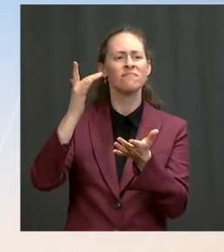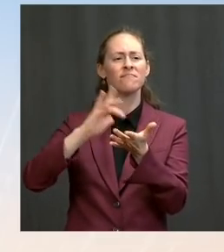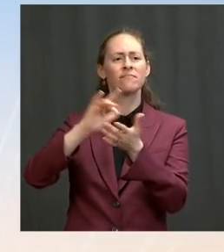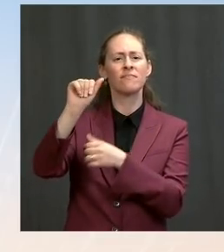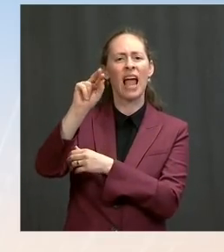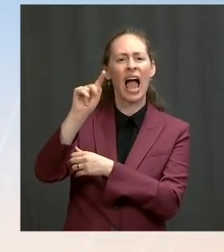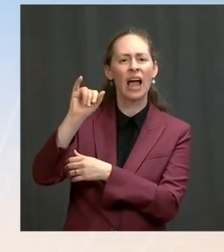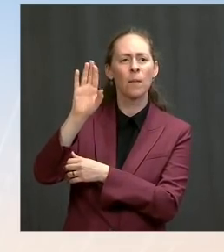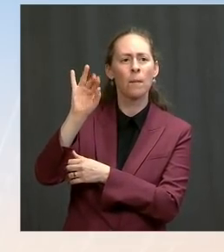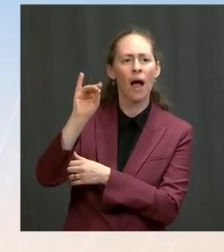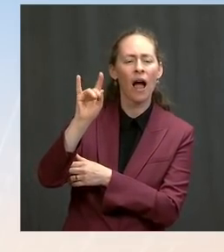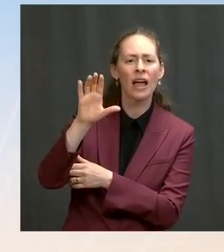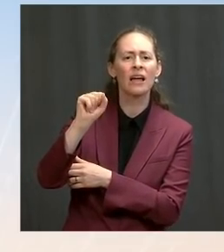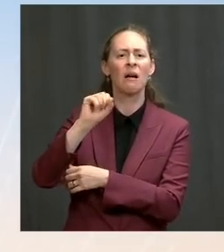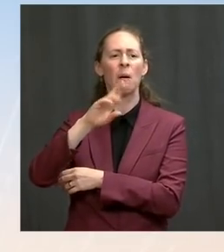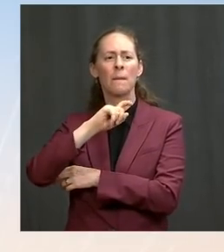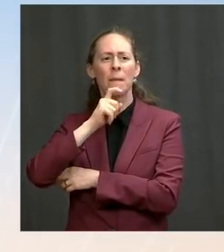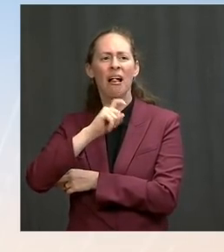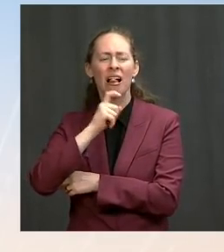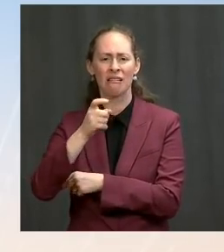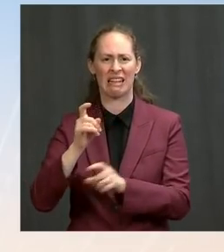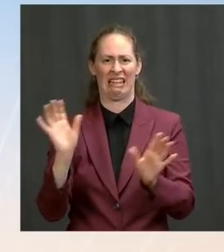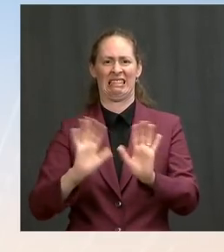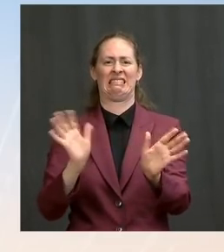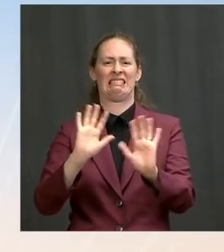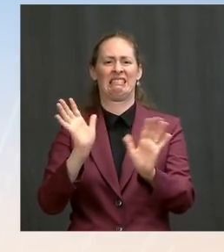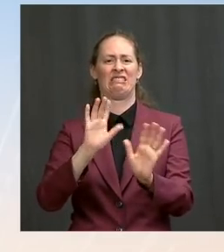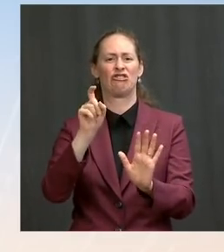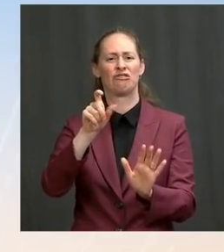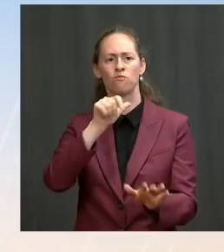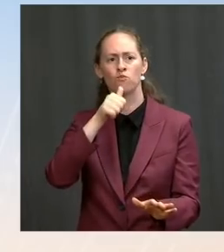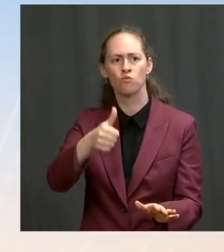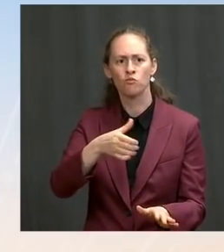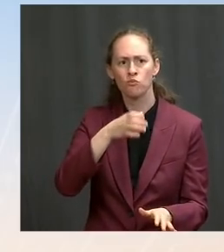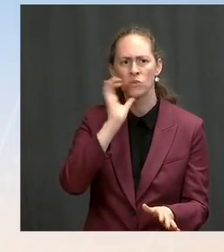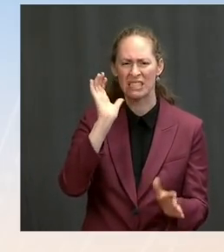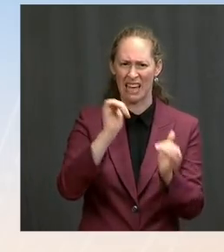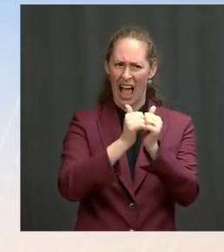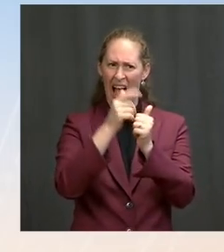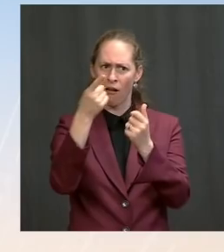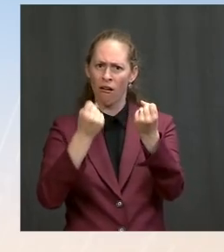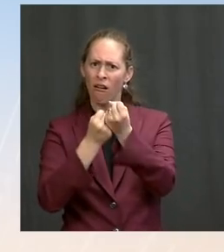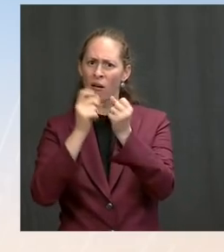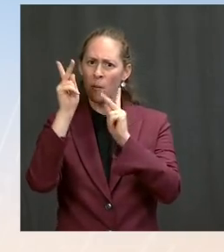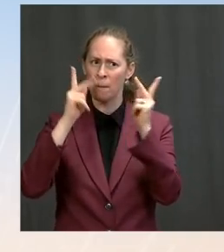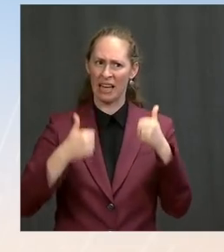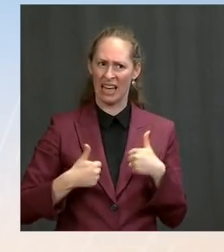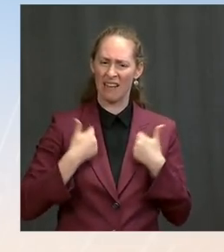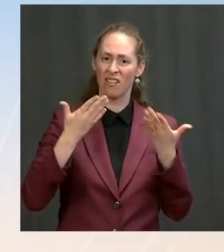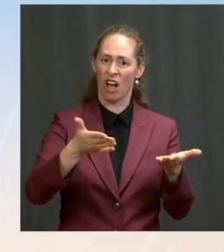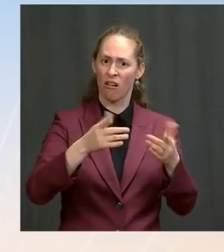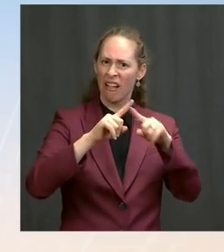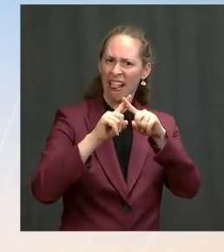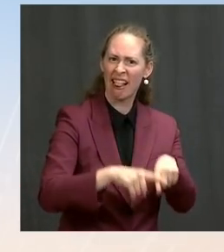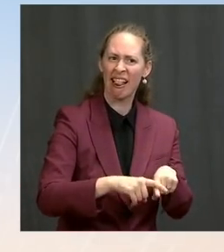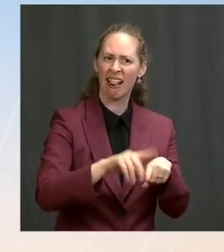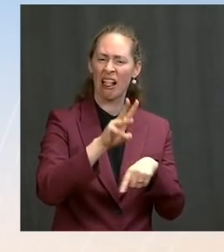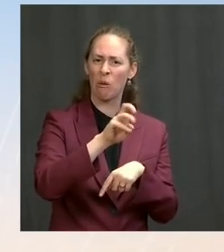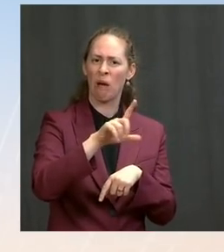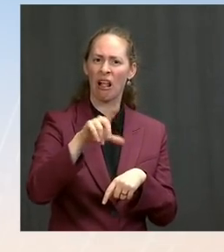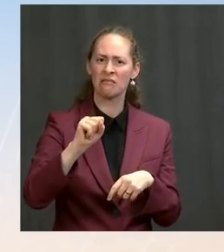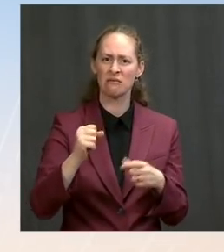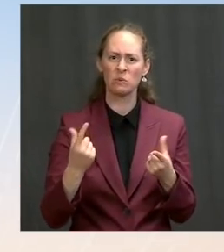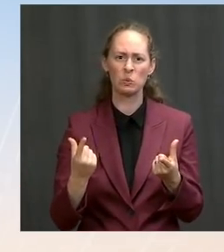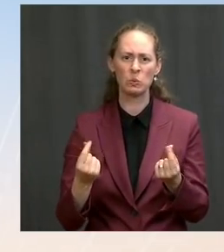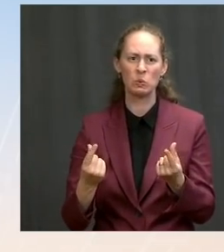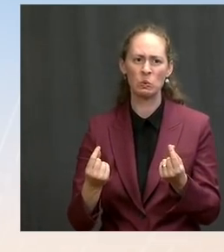suburban people who are not on a water supply line but rely on well water? You know, EPA, we have a lot of